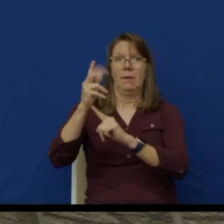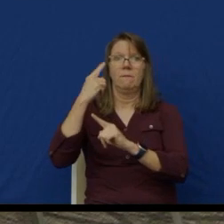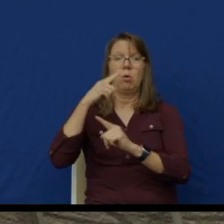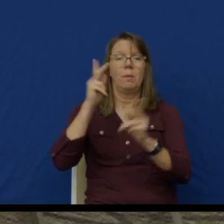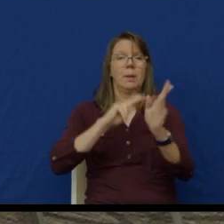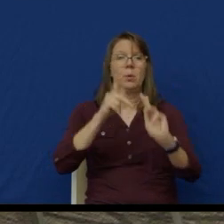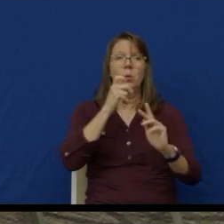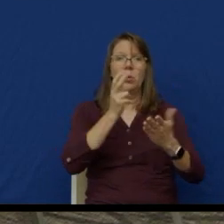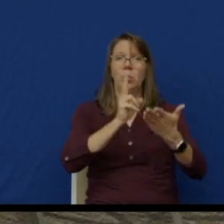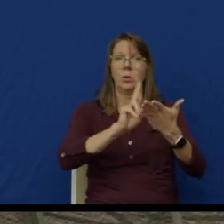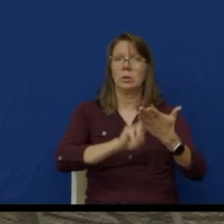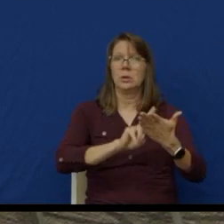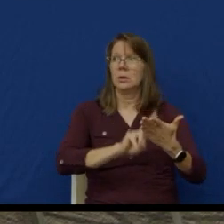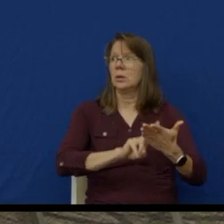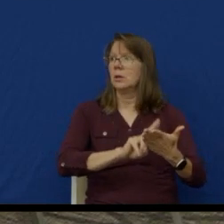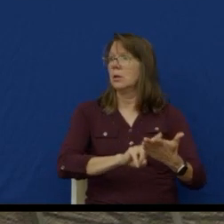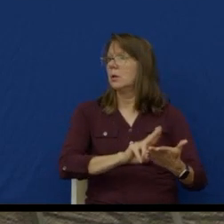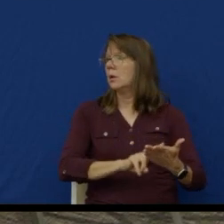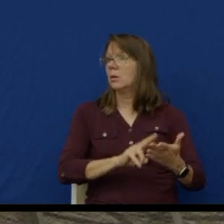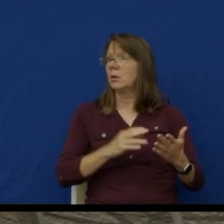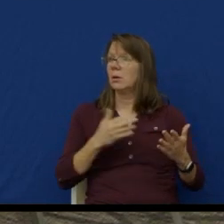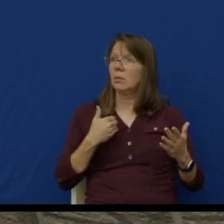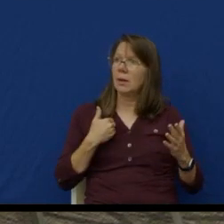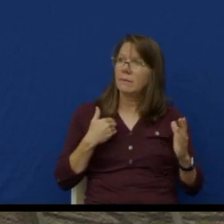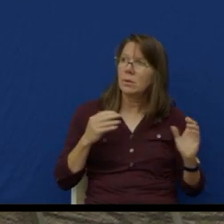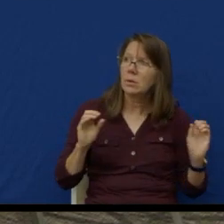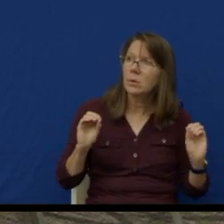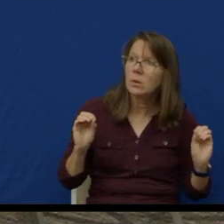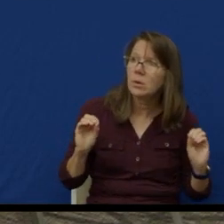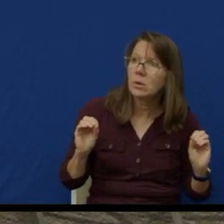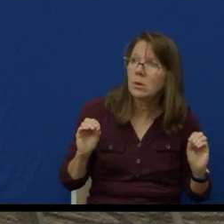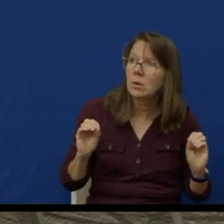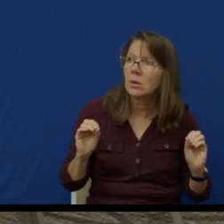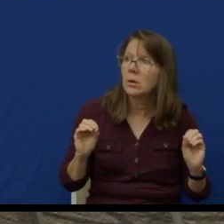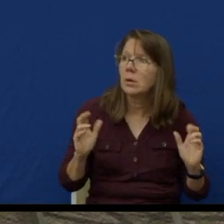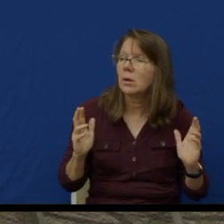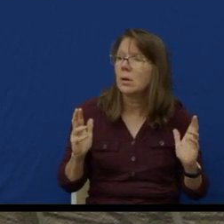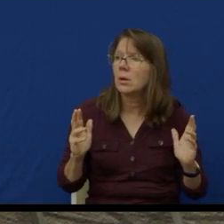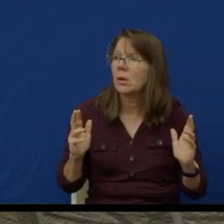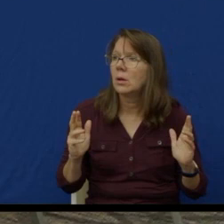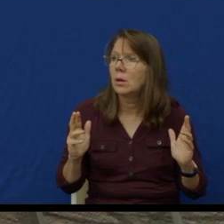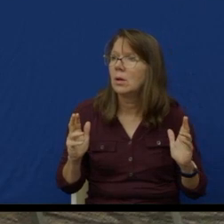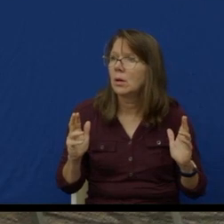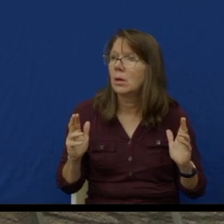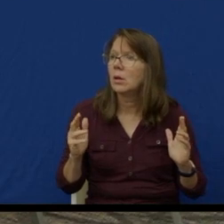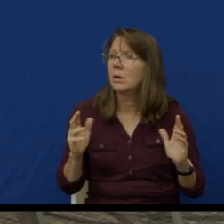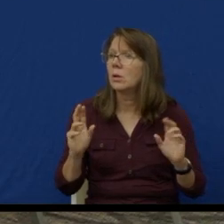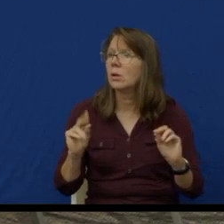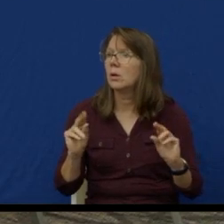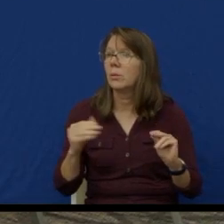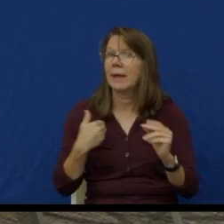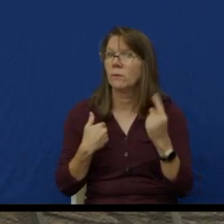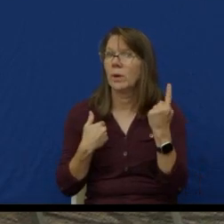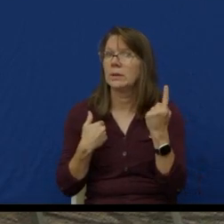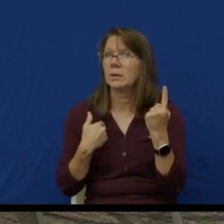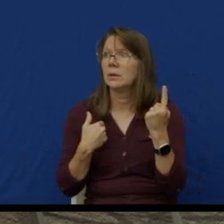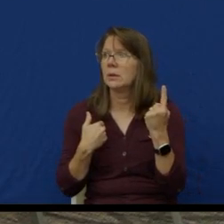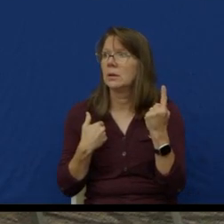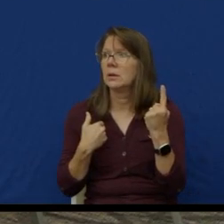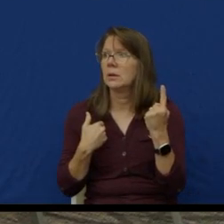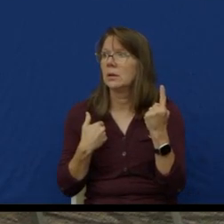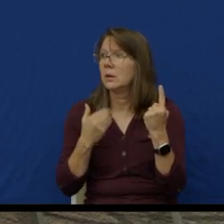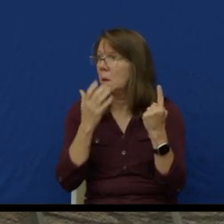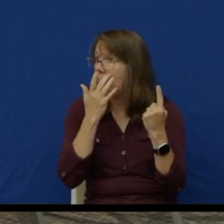have no. We have one. Not in person. We have one person? Not in